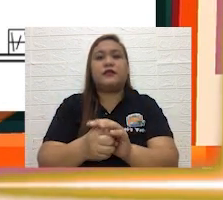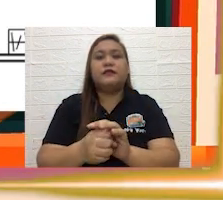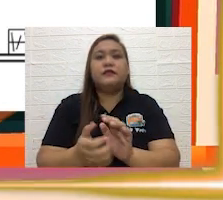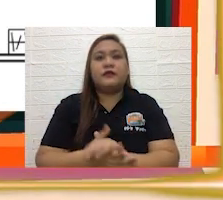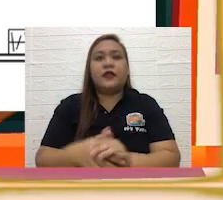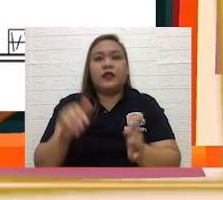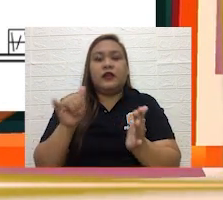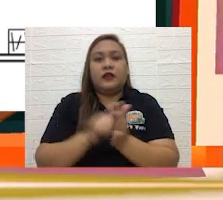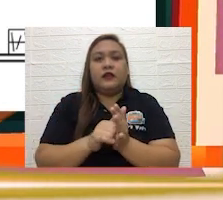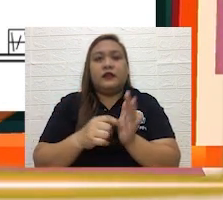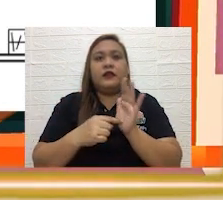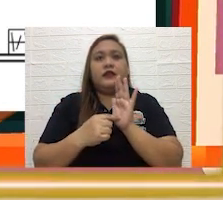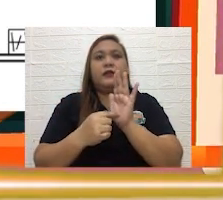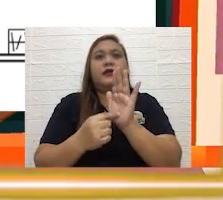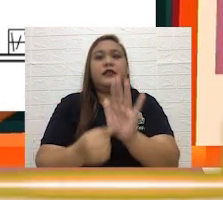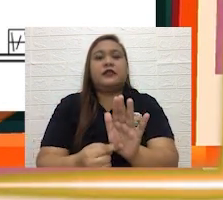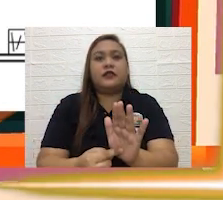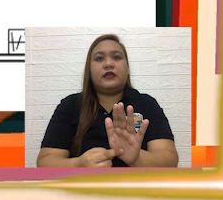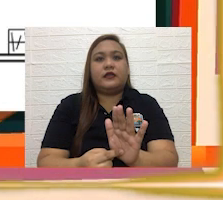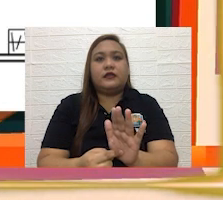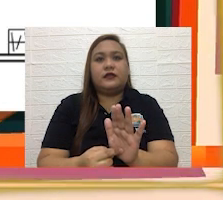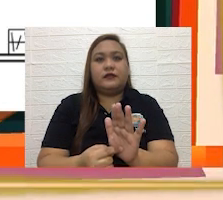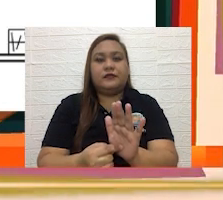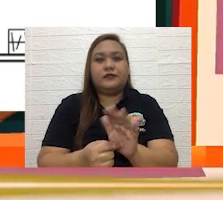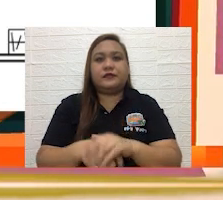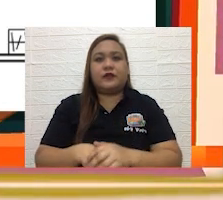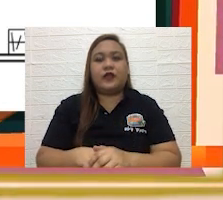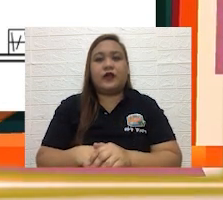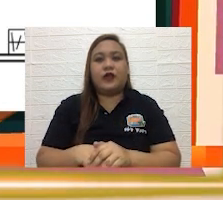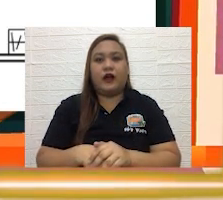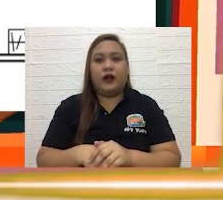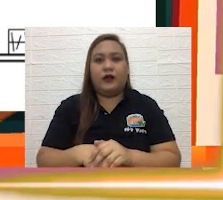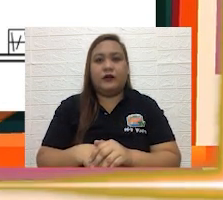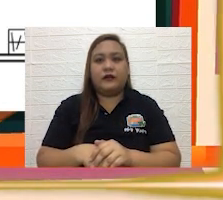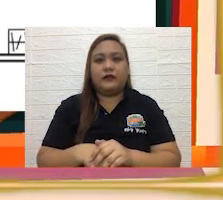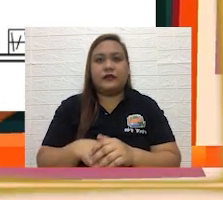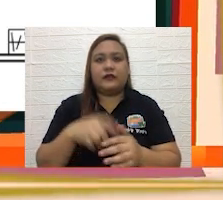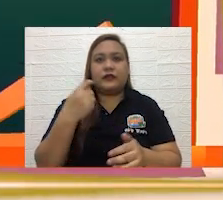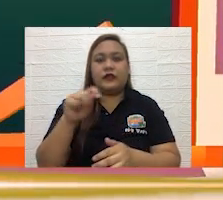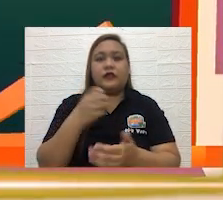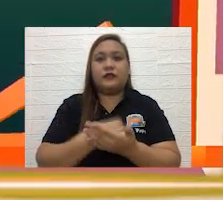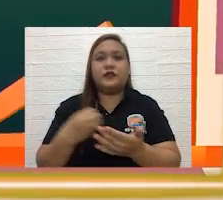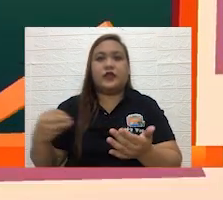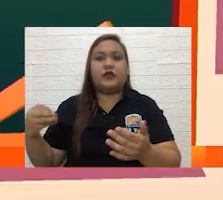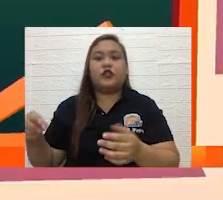they represent a semblance of the actual object to be constructed or installed.